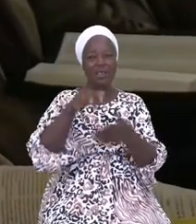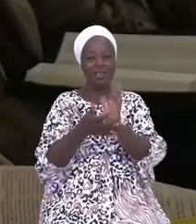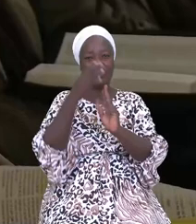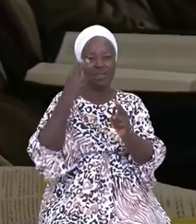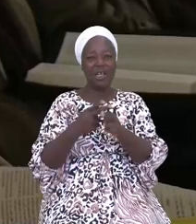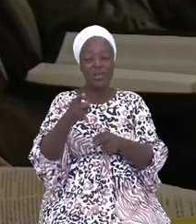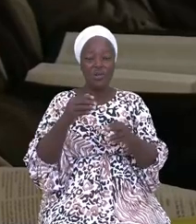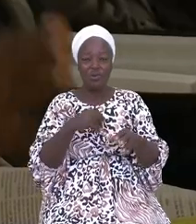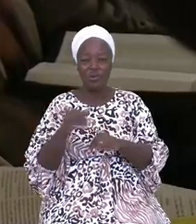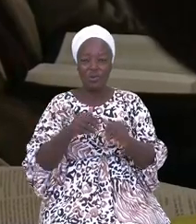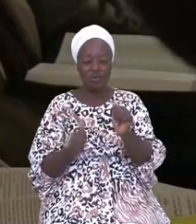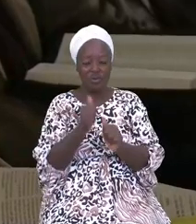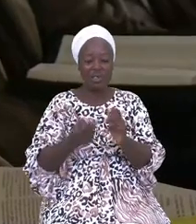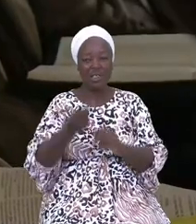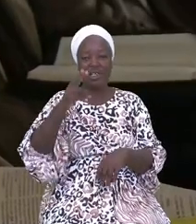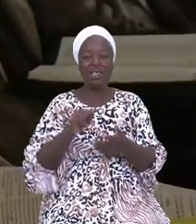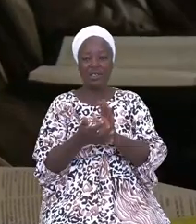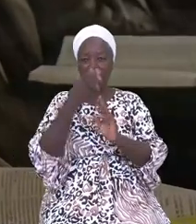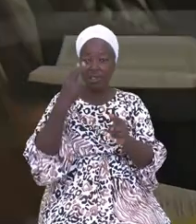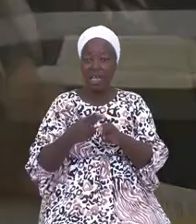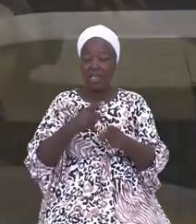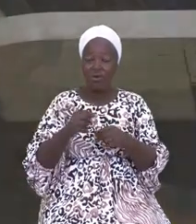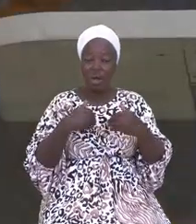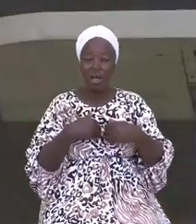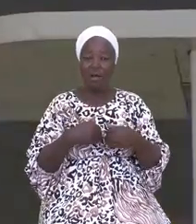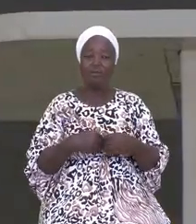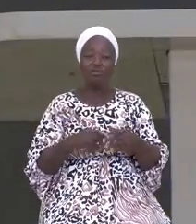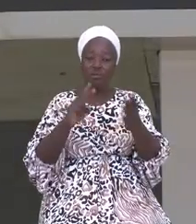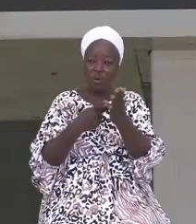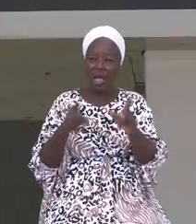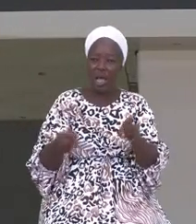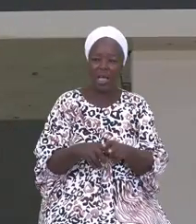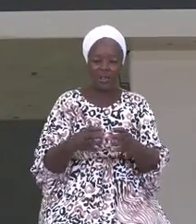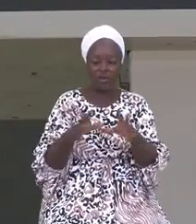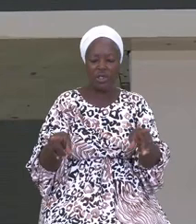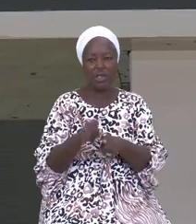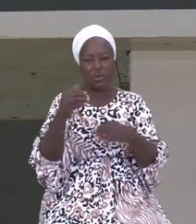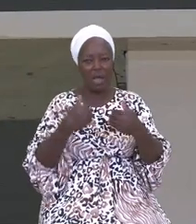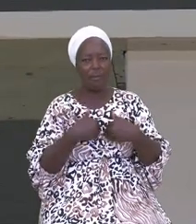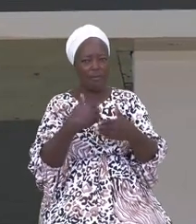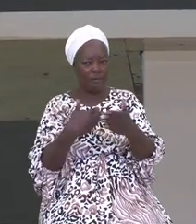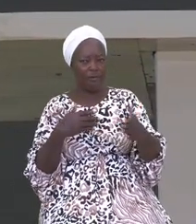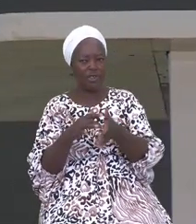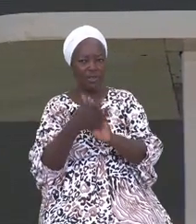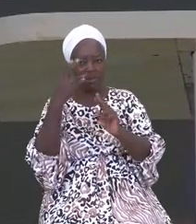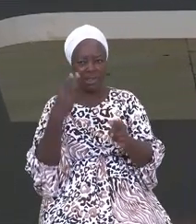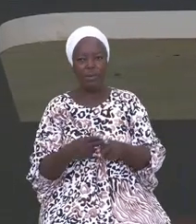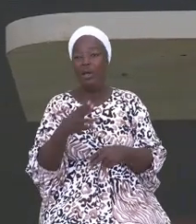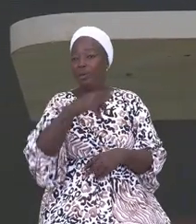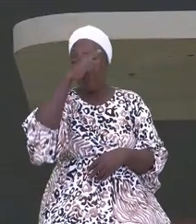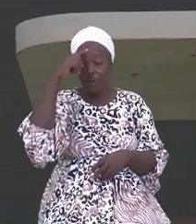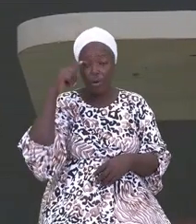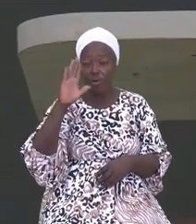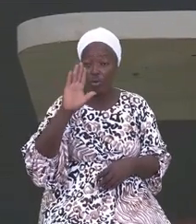do greater. And you'll have twice as much as you had before, because